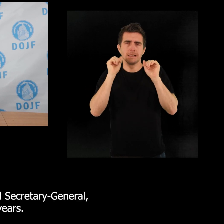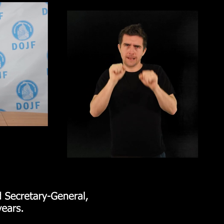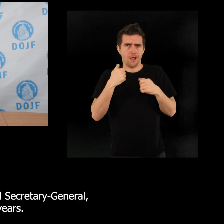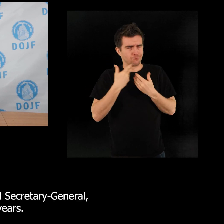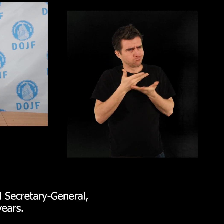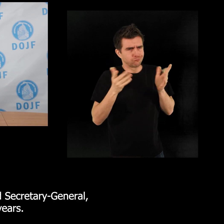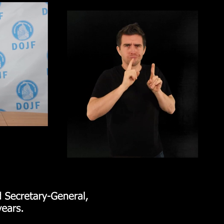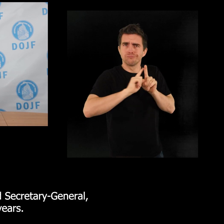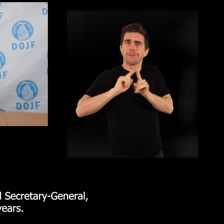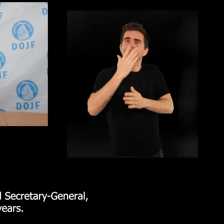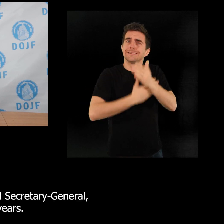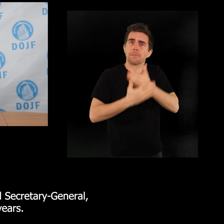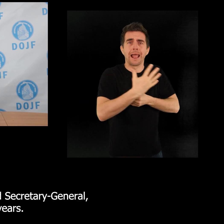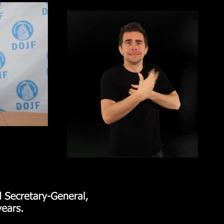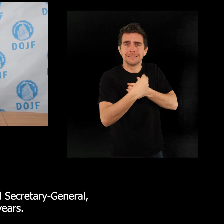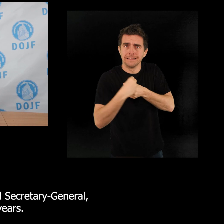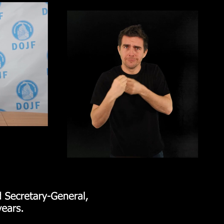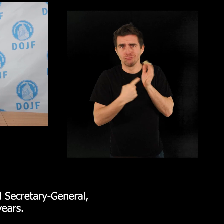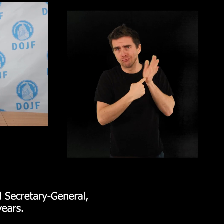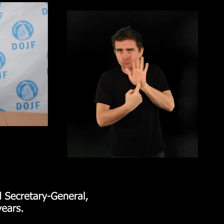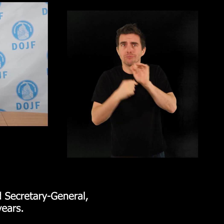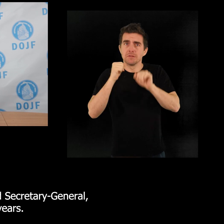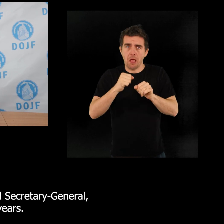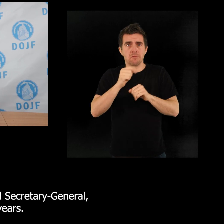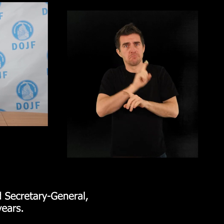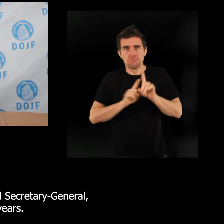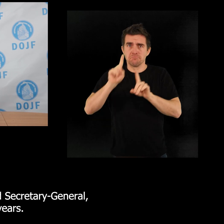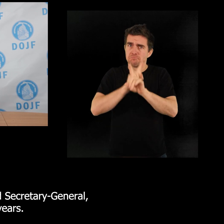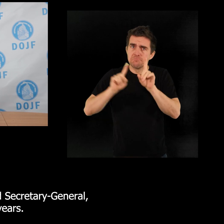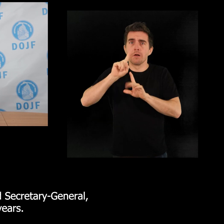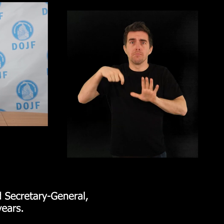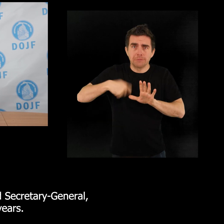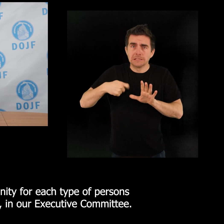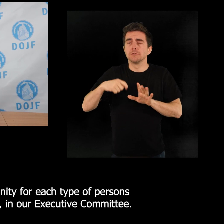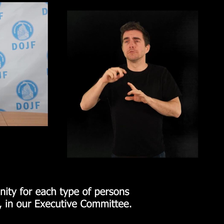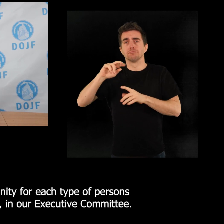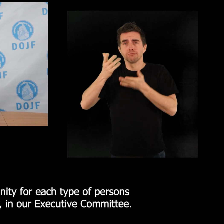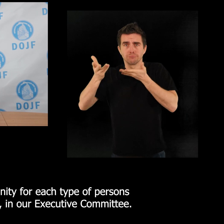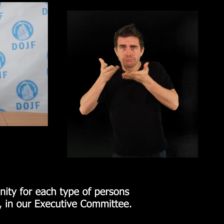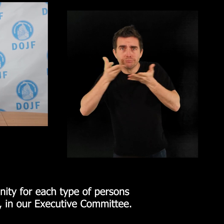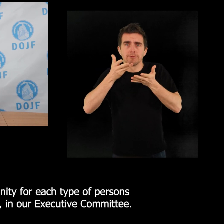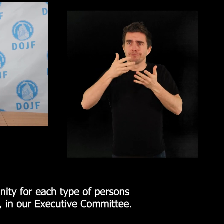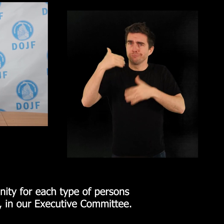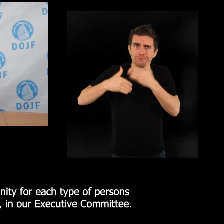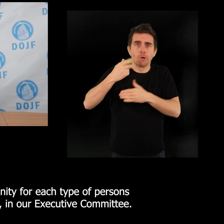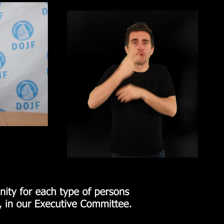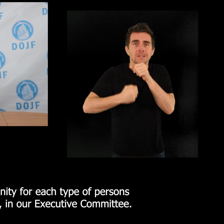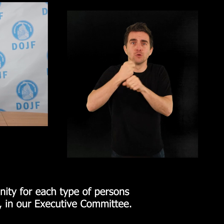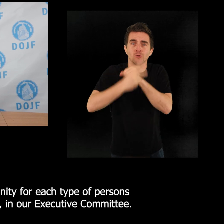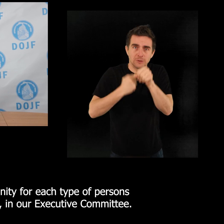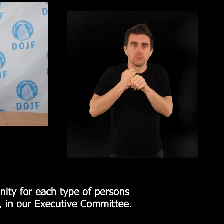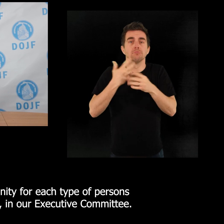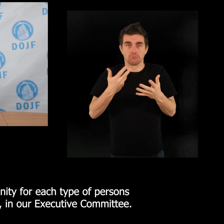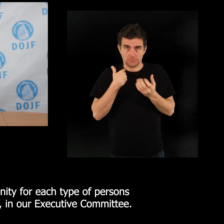to represent as President and Secretary General for every 2 years. Also, we had